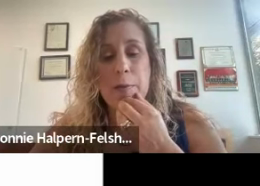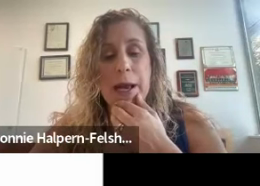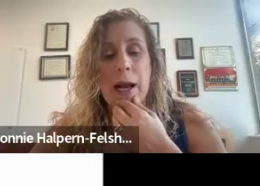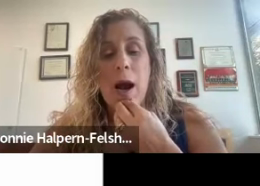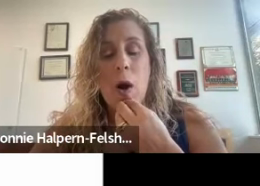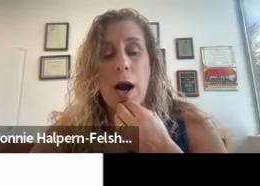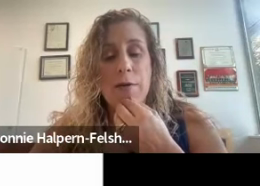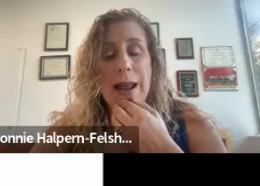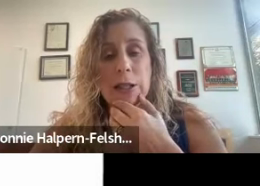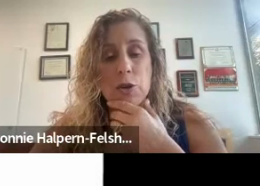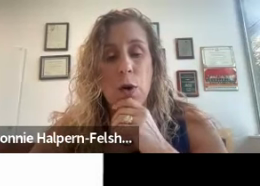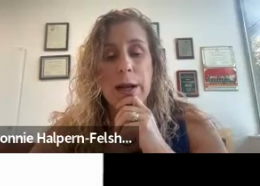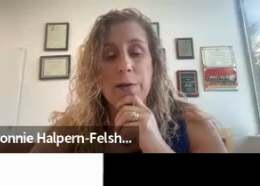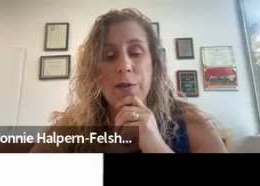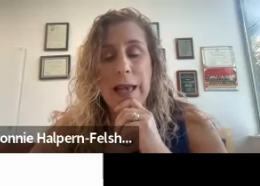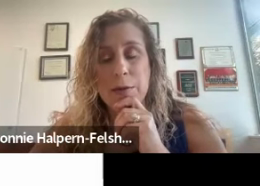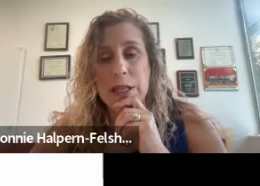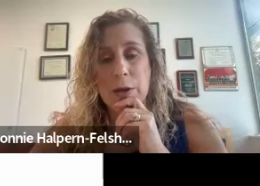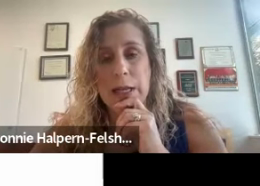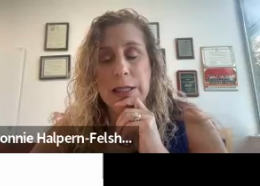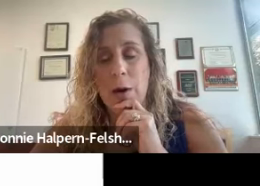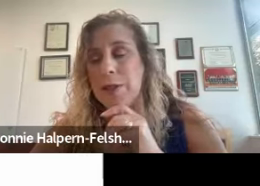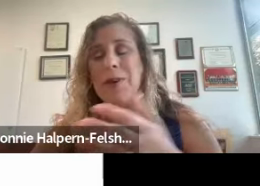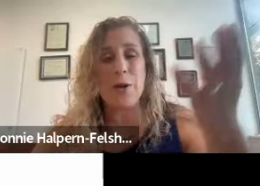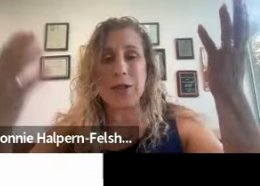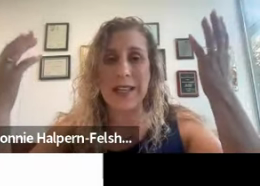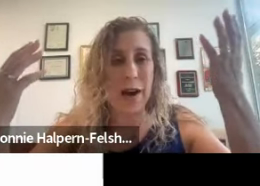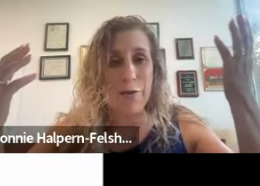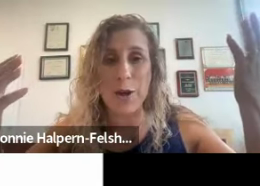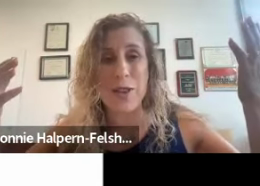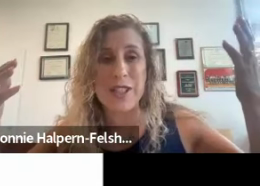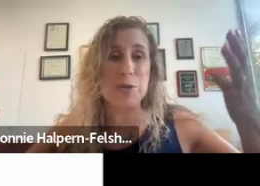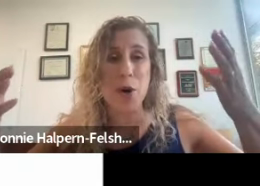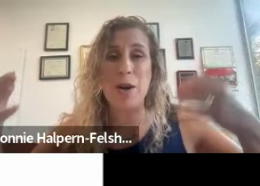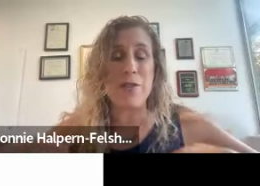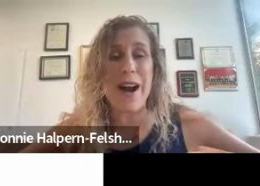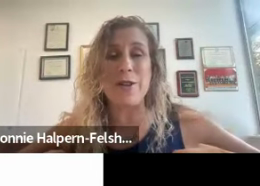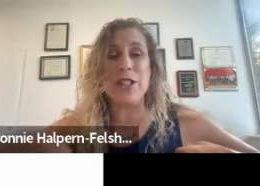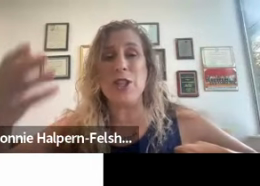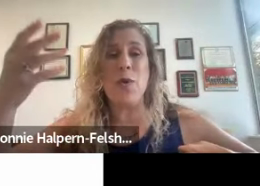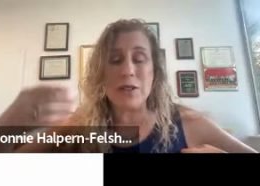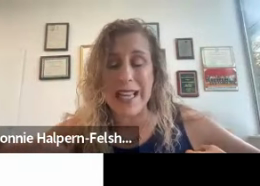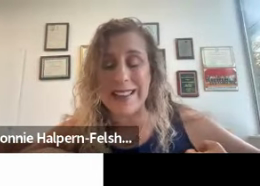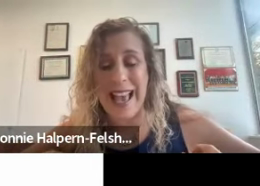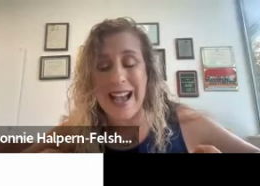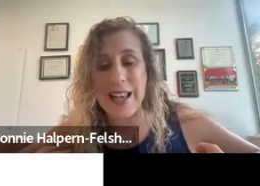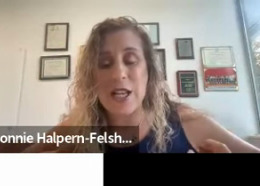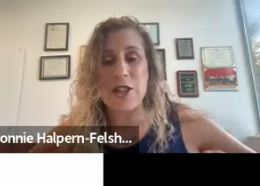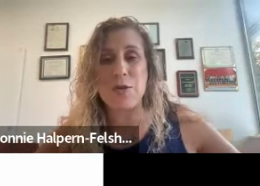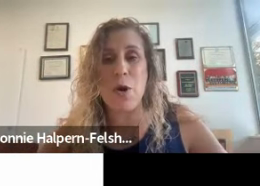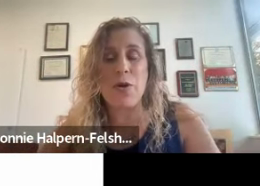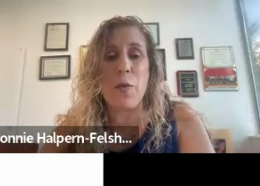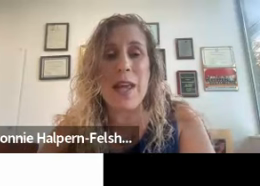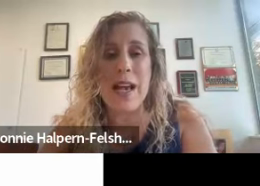or vaping of any sort inflames and irritates the airways. We know this in California with the smoke and the fires, and you all sadly had